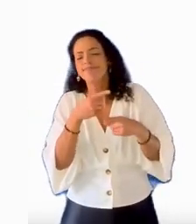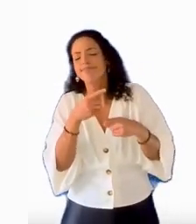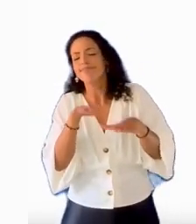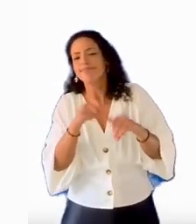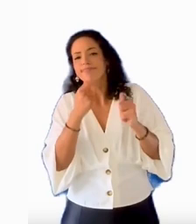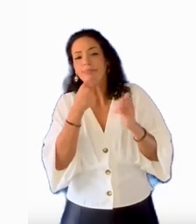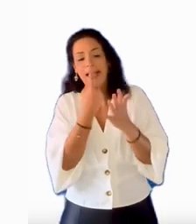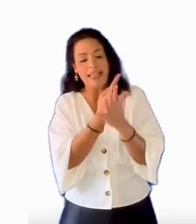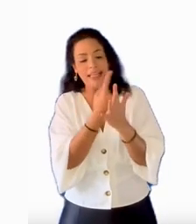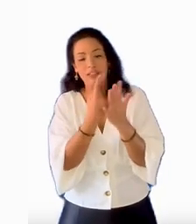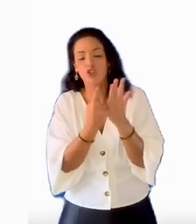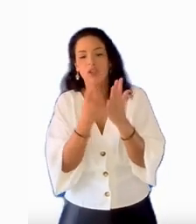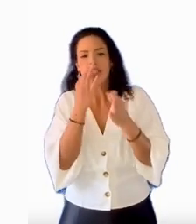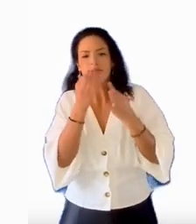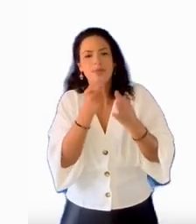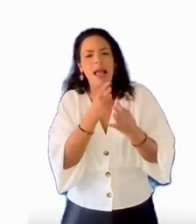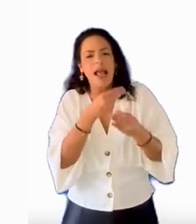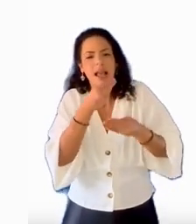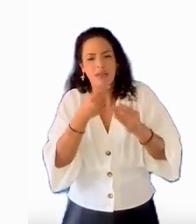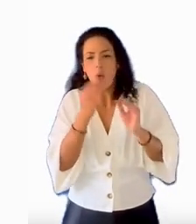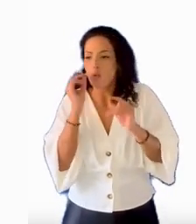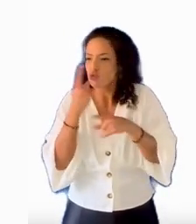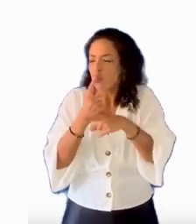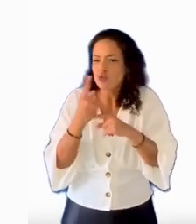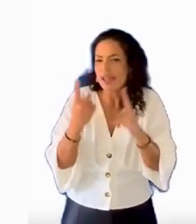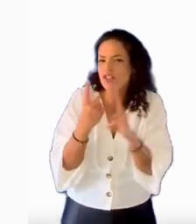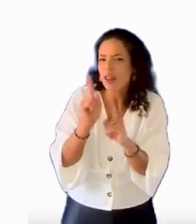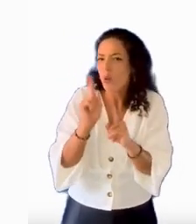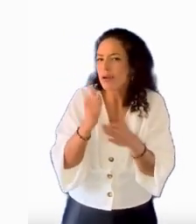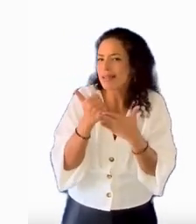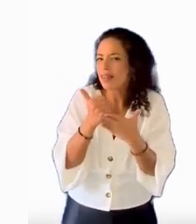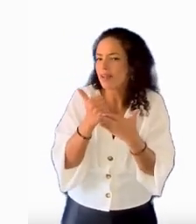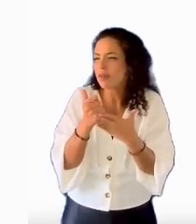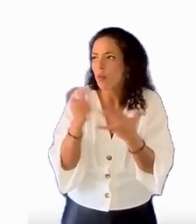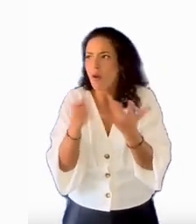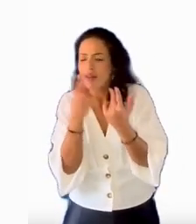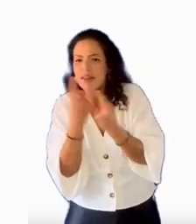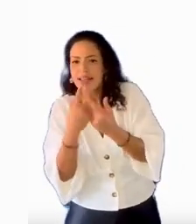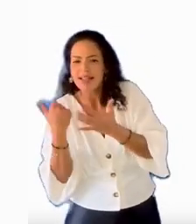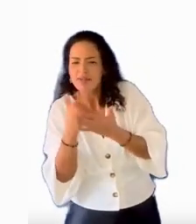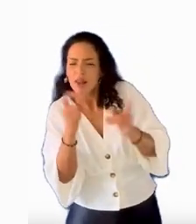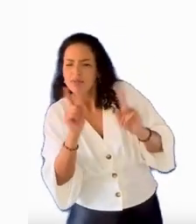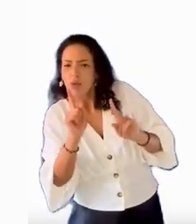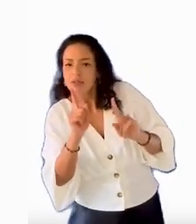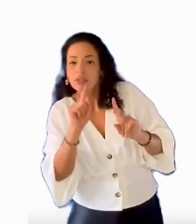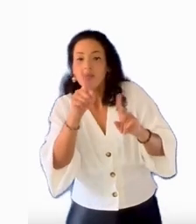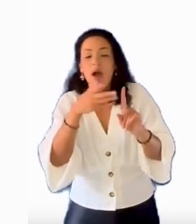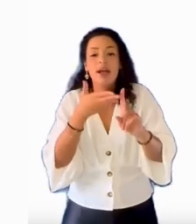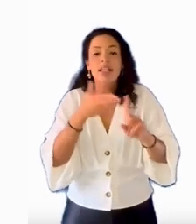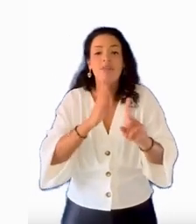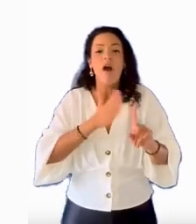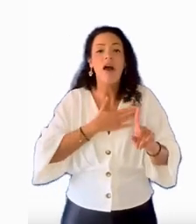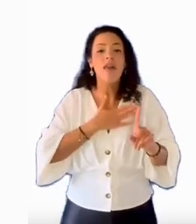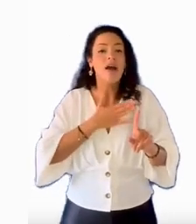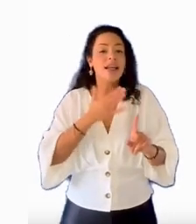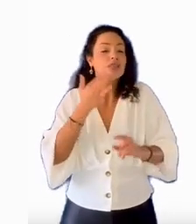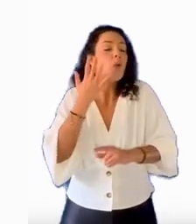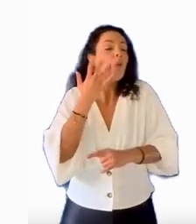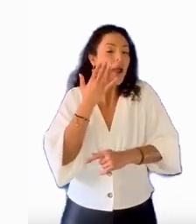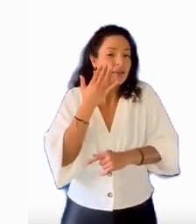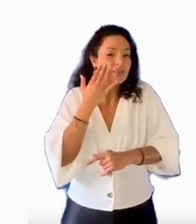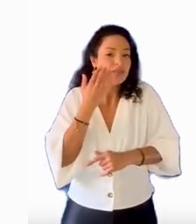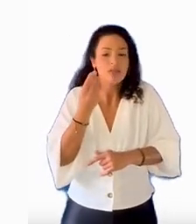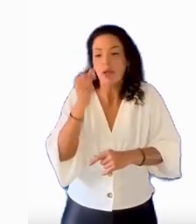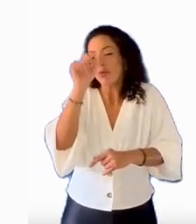each member to explain to another what they find helpful and what else would help, by identifying, "I like it when," for